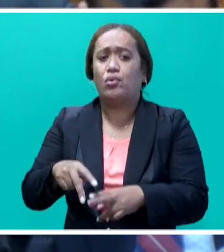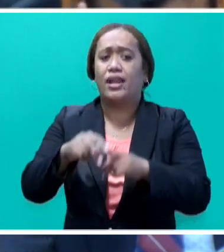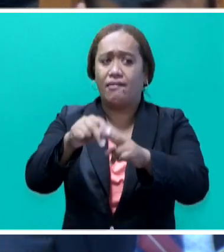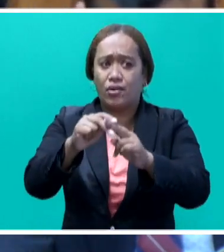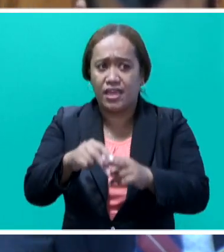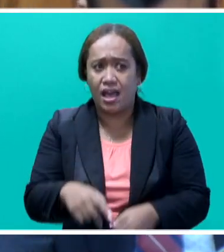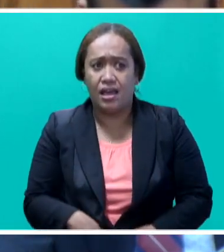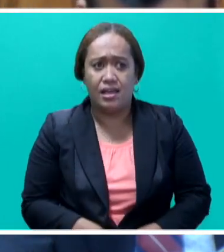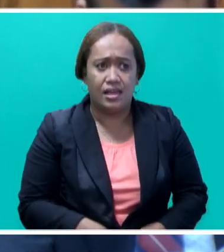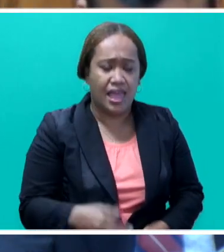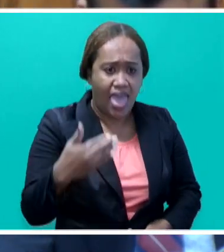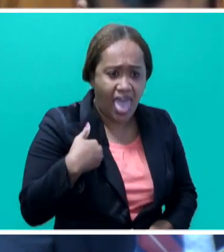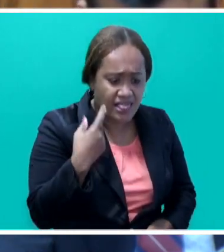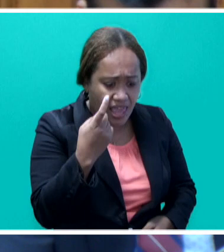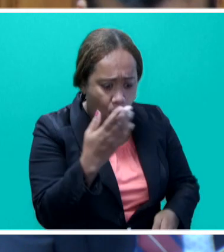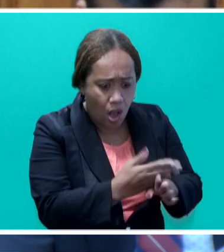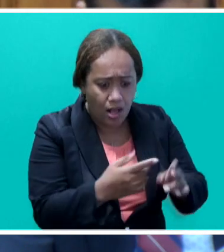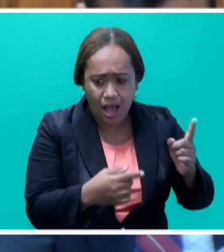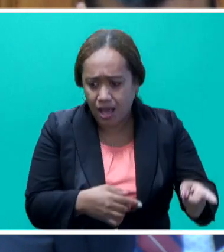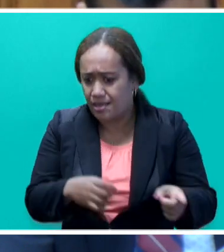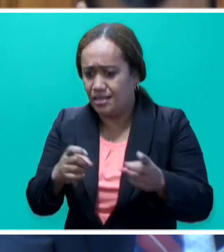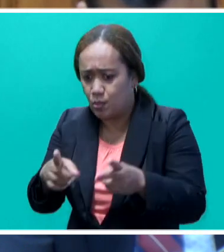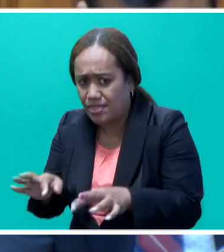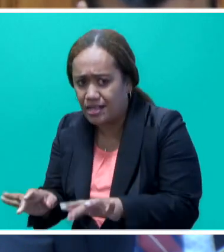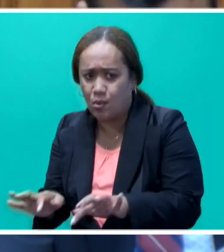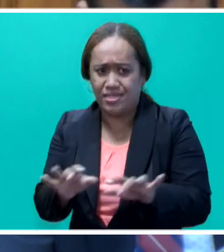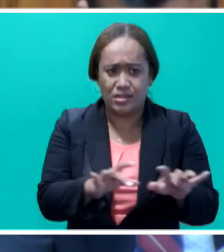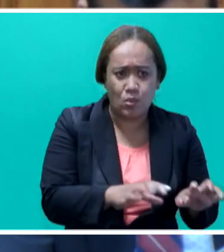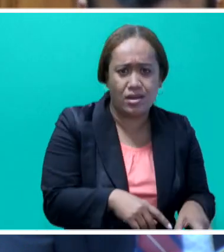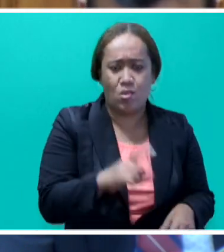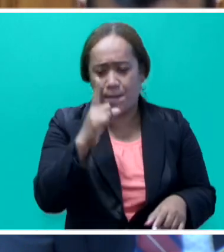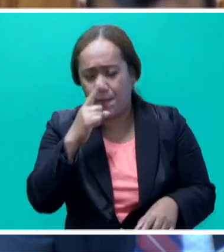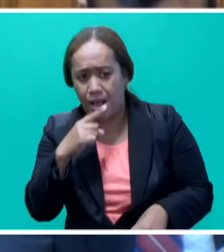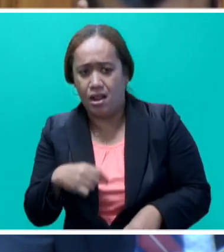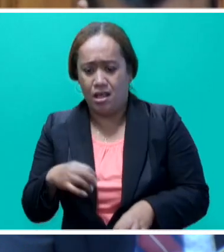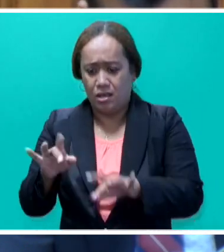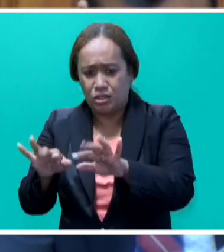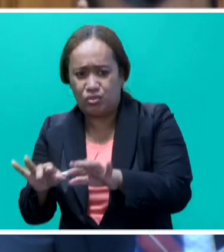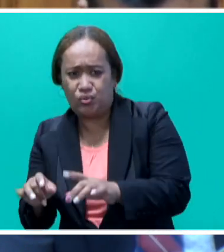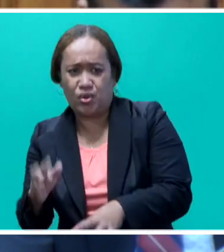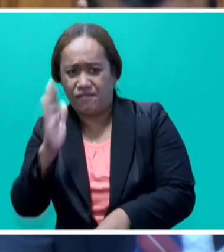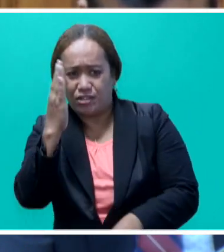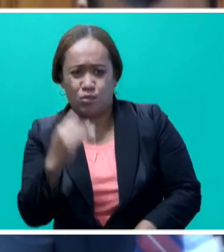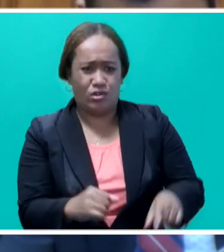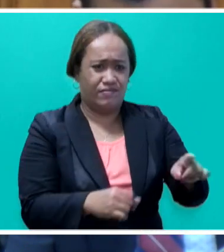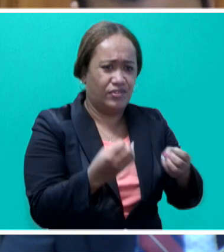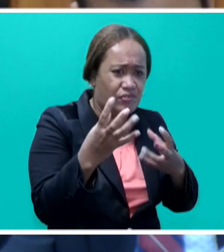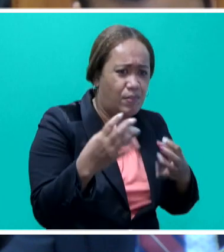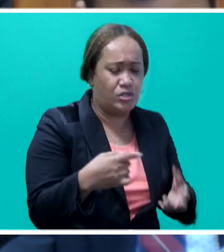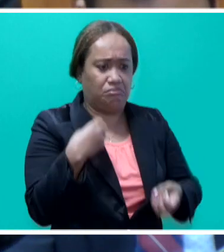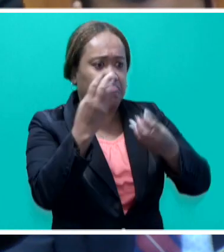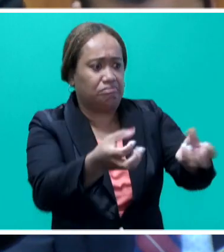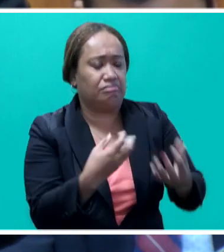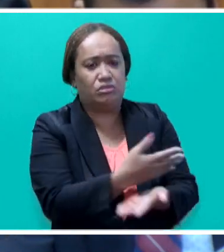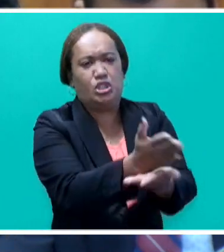worker, see this person, this keyboard warrior has written this about the vaccine, has written this, if this doesn't work, that's why we don't want to